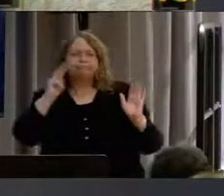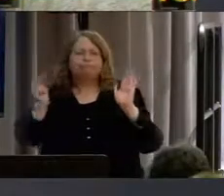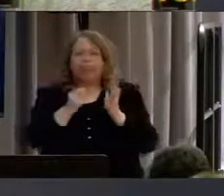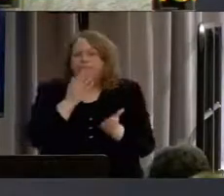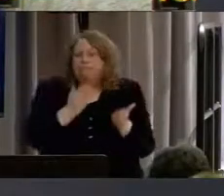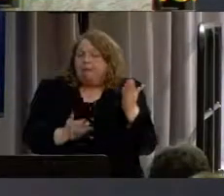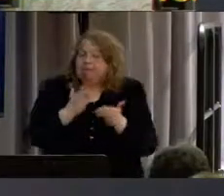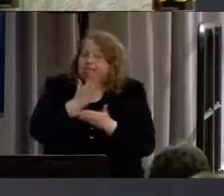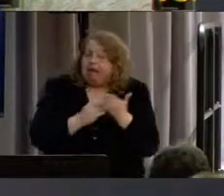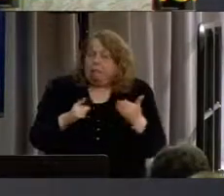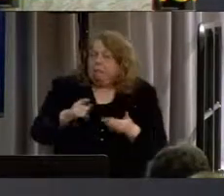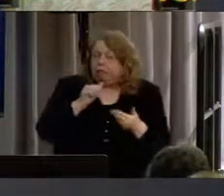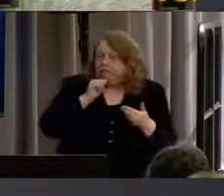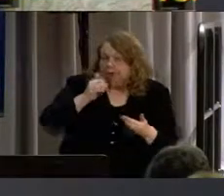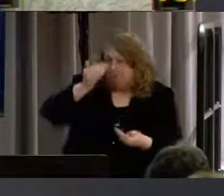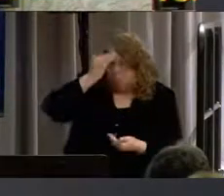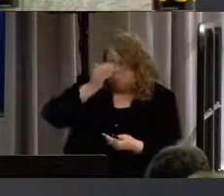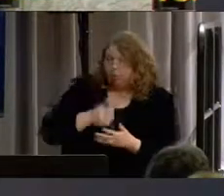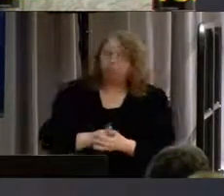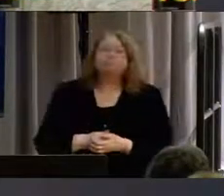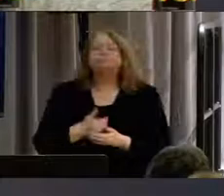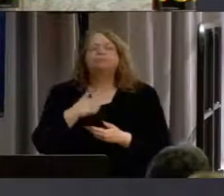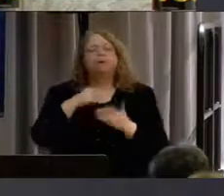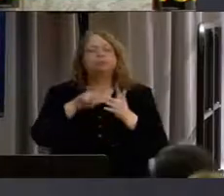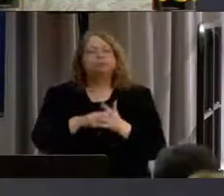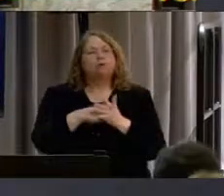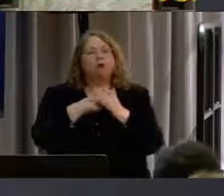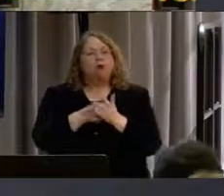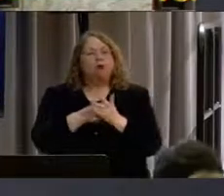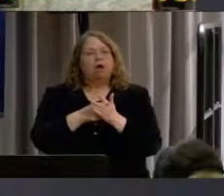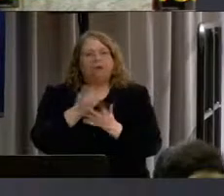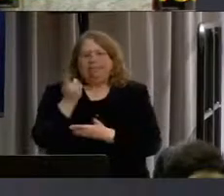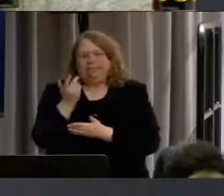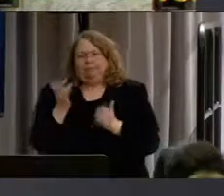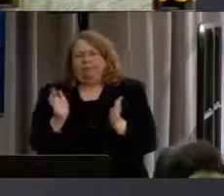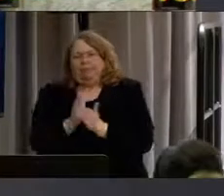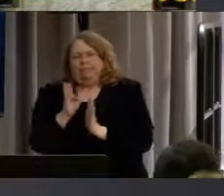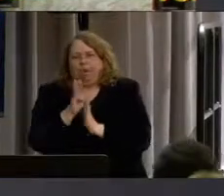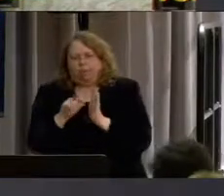aware of. So I'll start just with a little bit of a background.